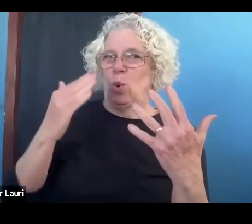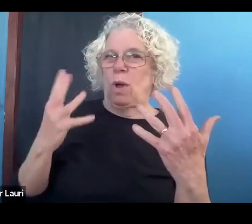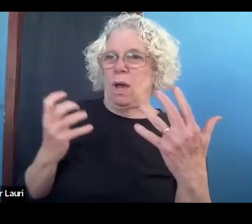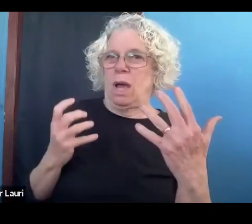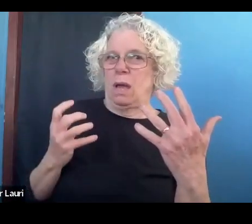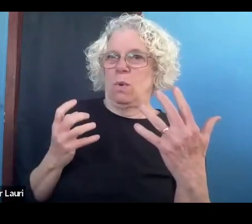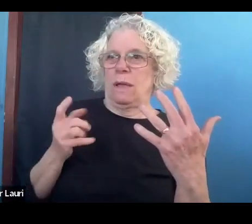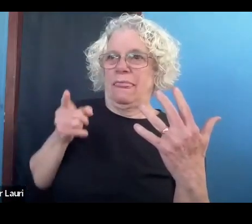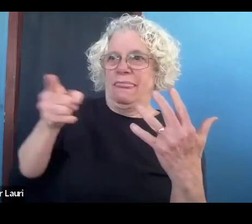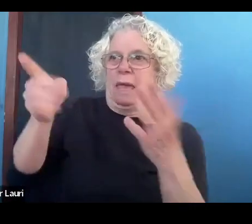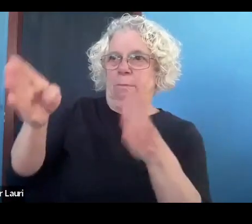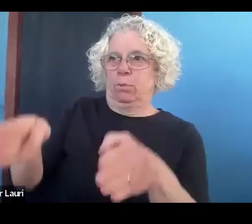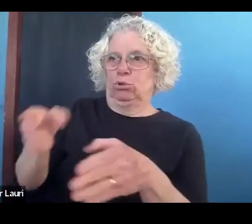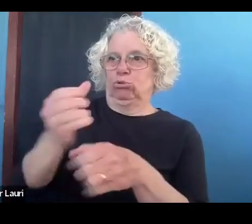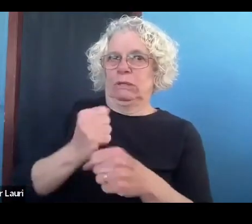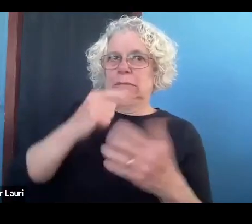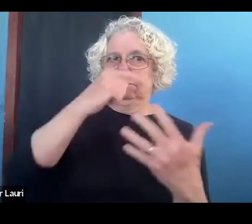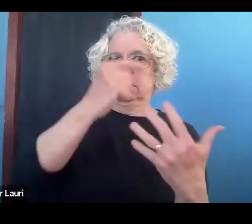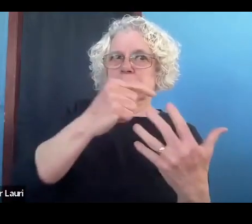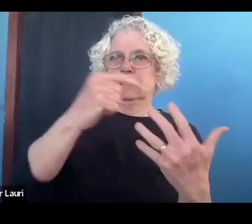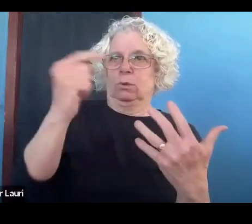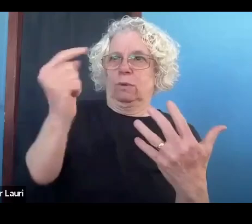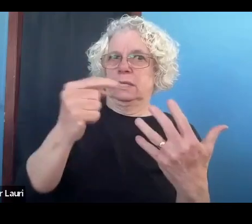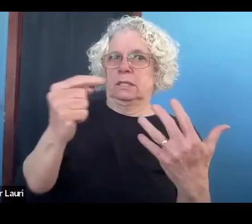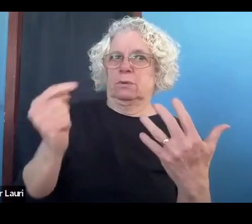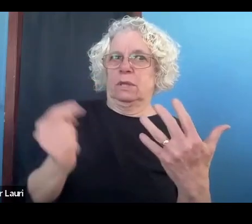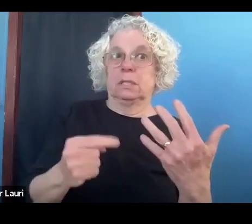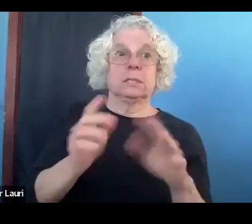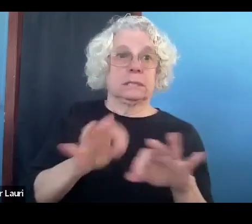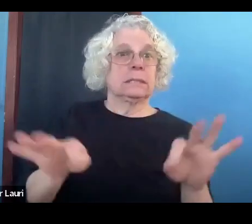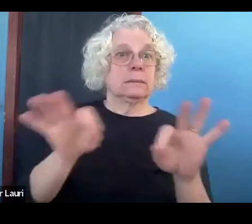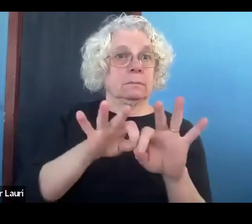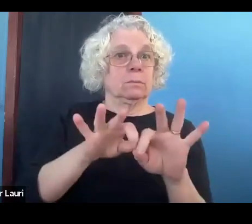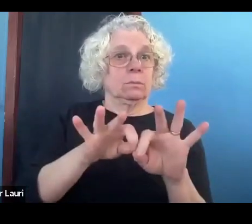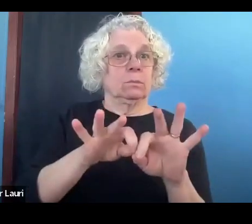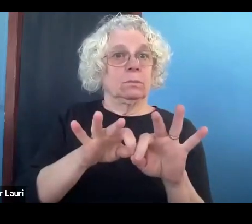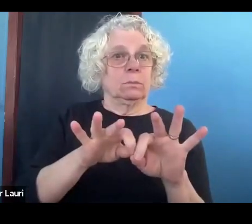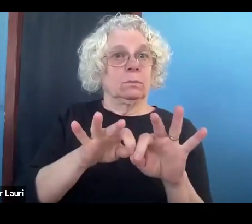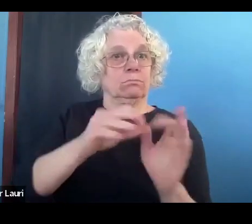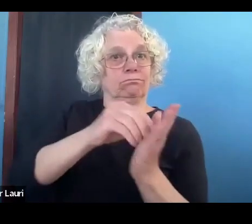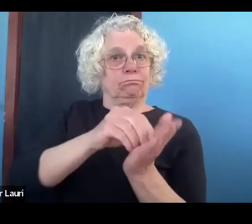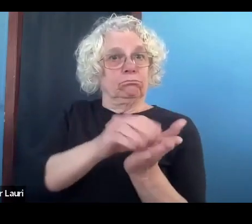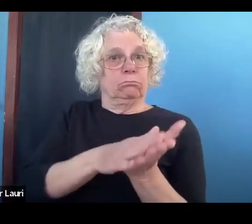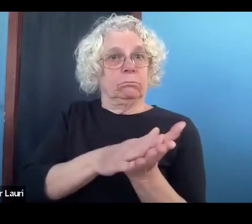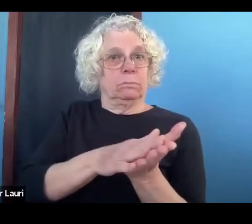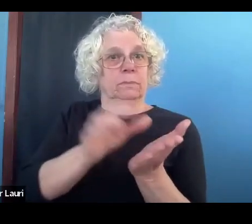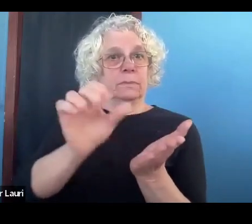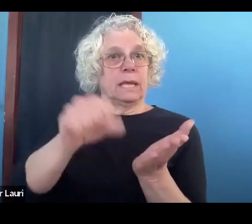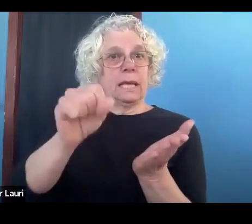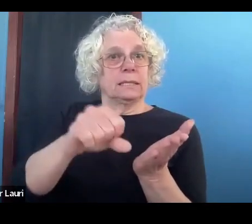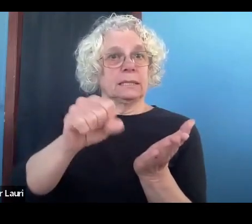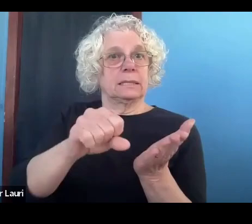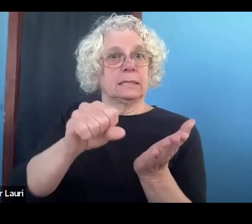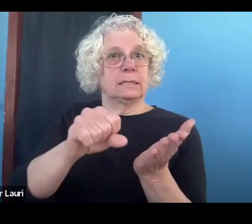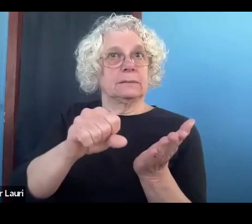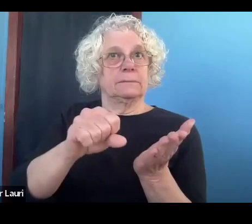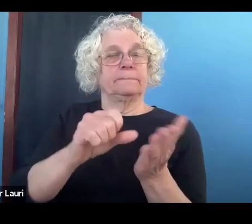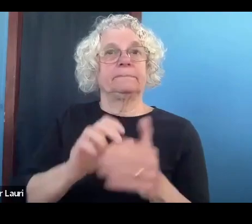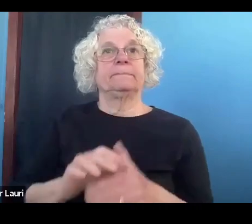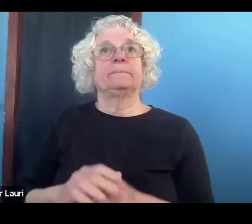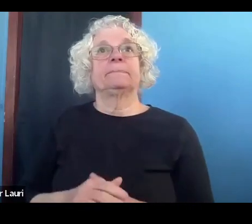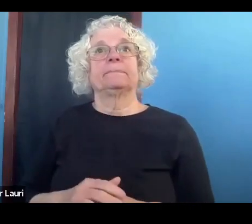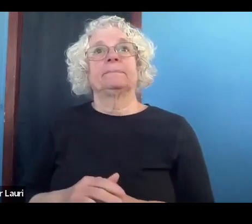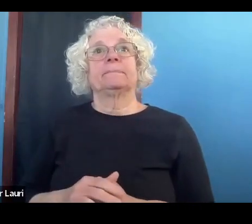want a certain person to have these things. This is very important to get it down in writing and to have it on paper